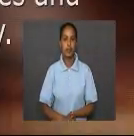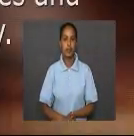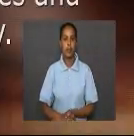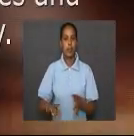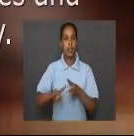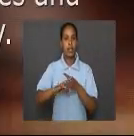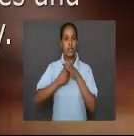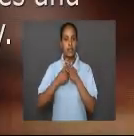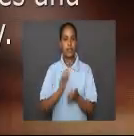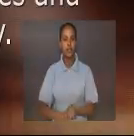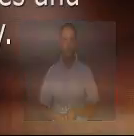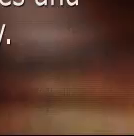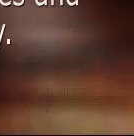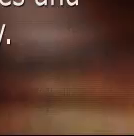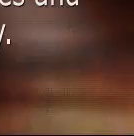Begin.